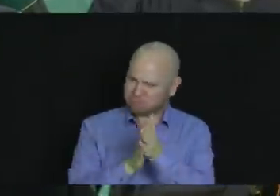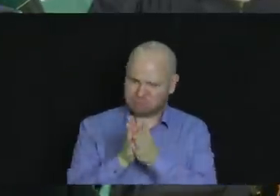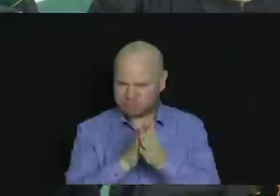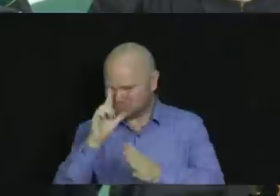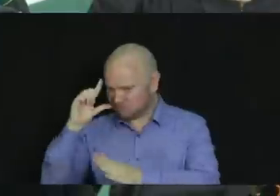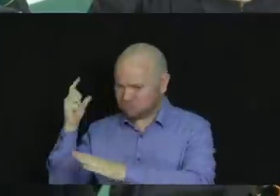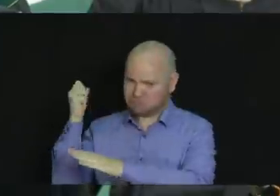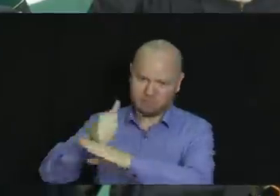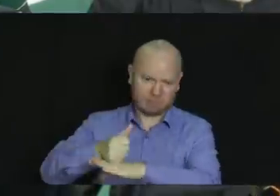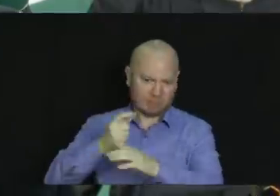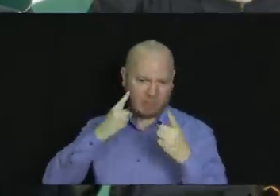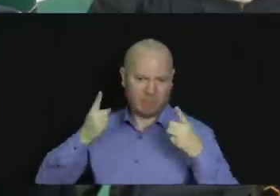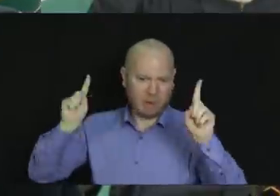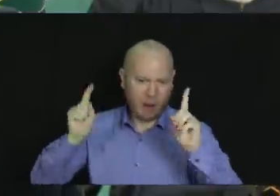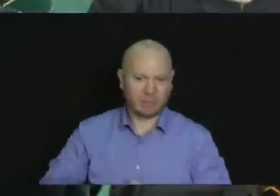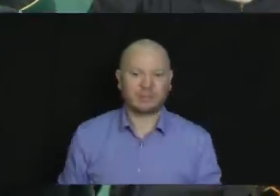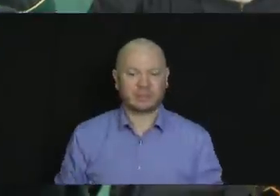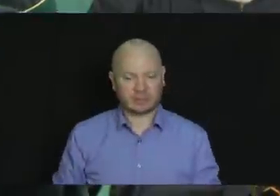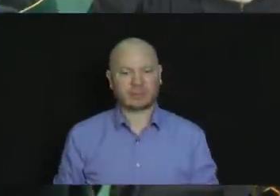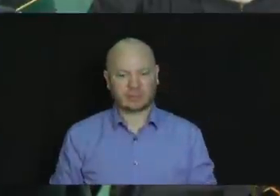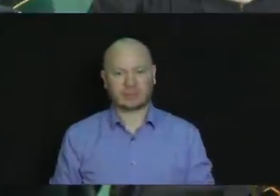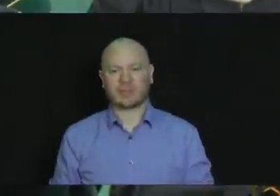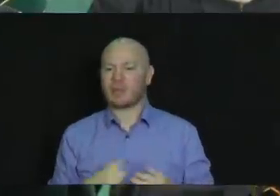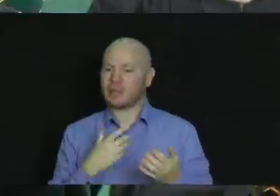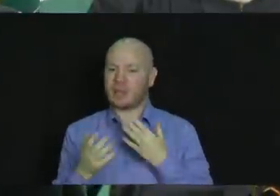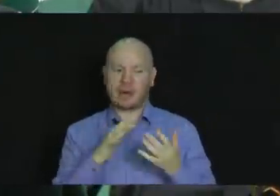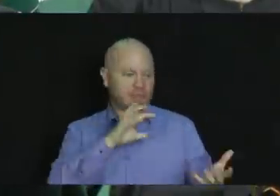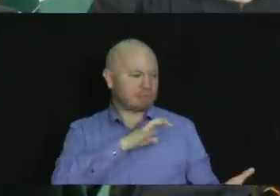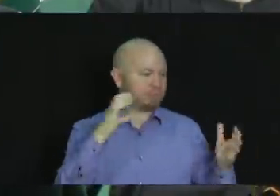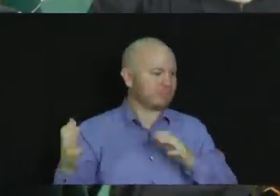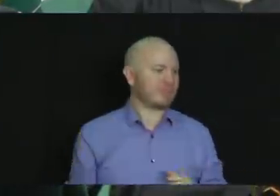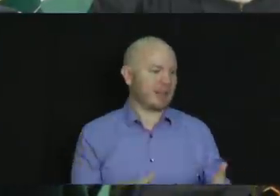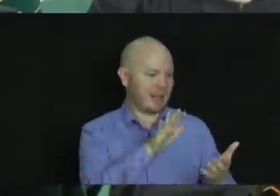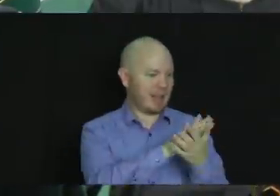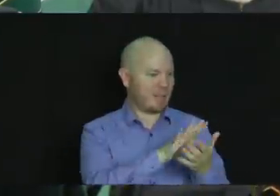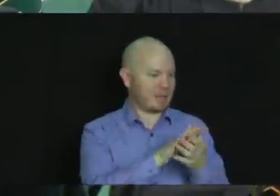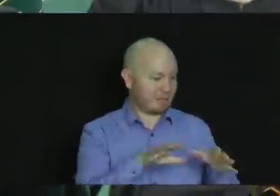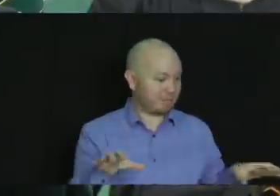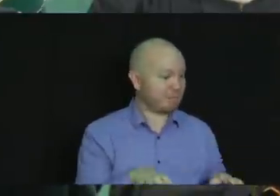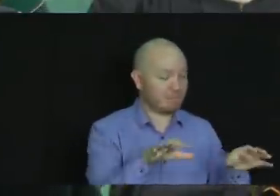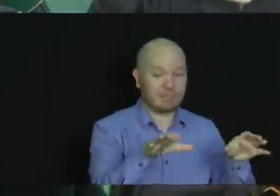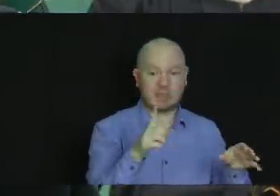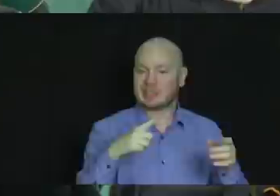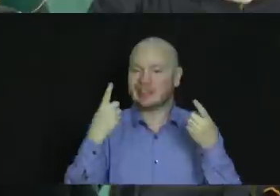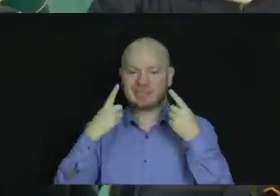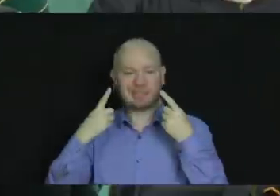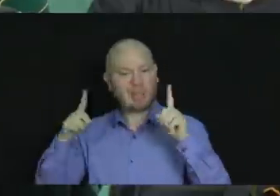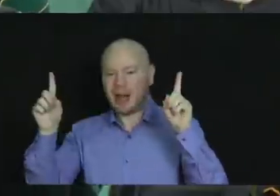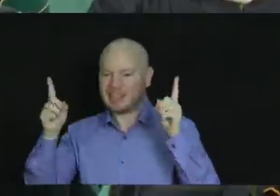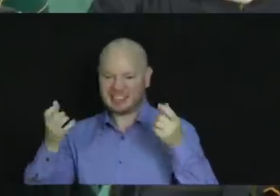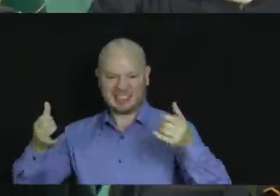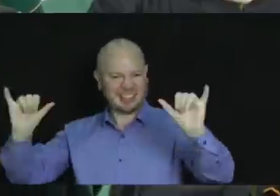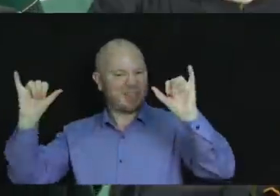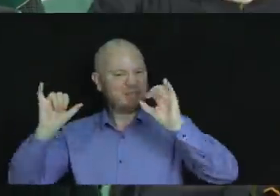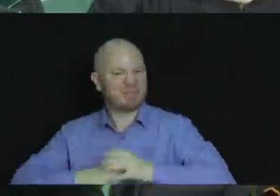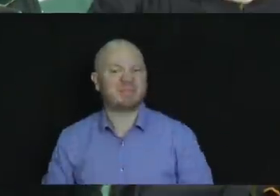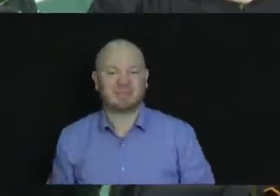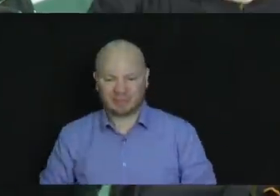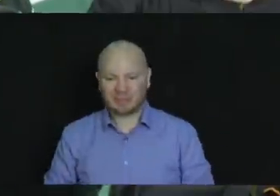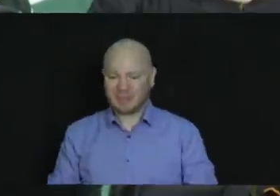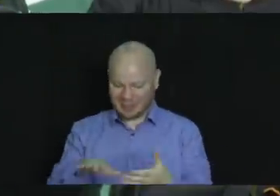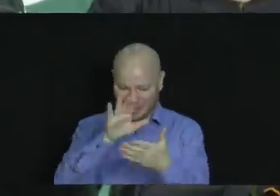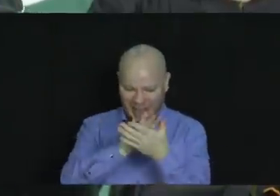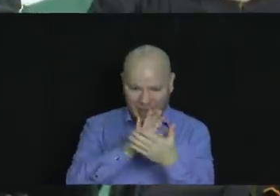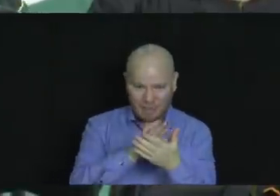to academic and campus activities, you accomplished amazing results. You excelled at academics and